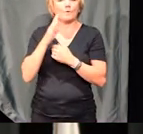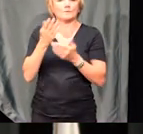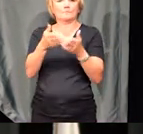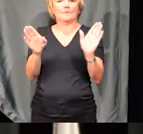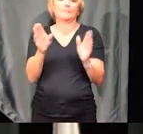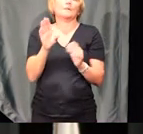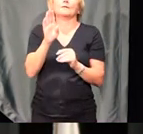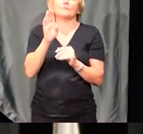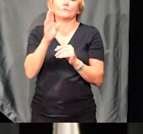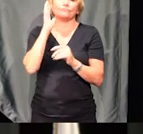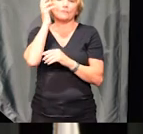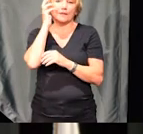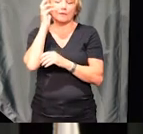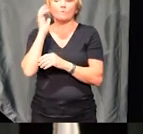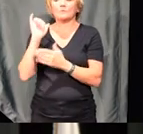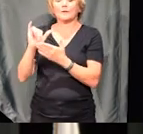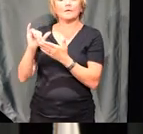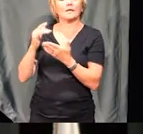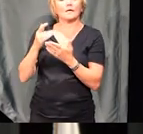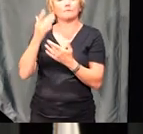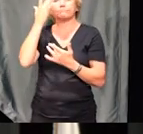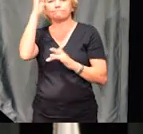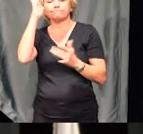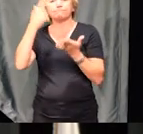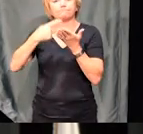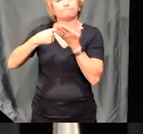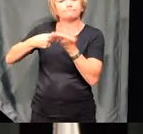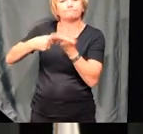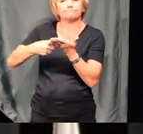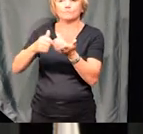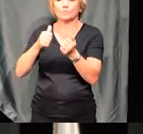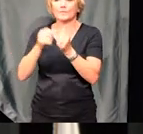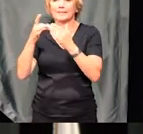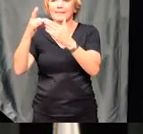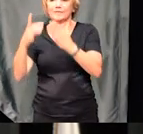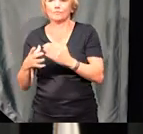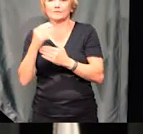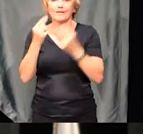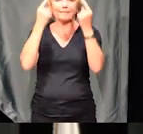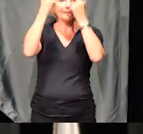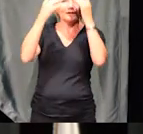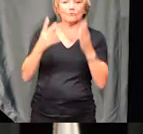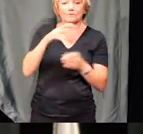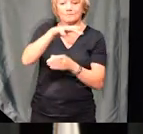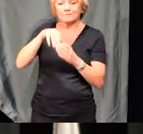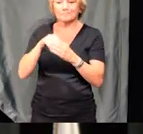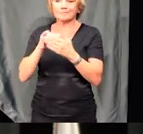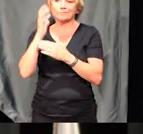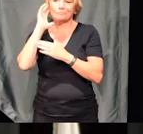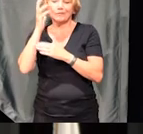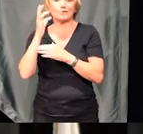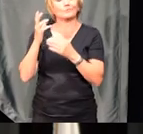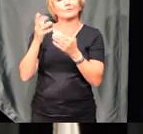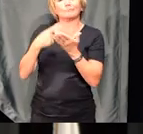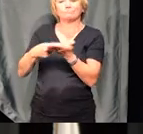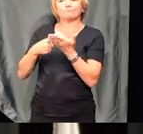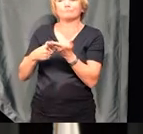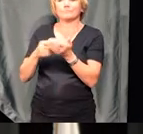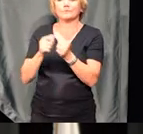featuring smart and engaging conversations with leaders and thinkers shaping the Boston